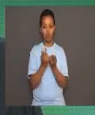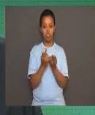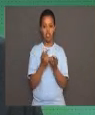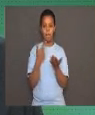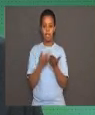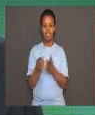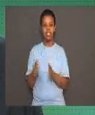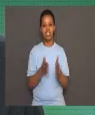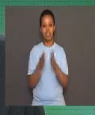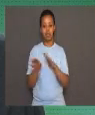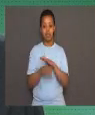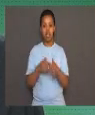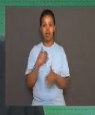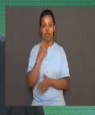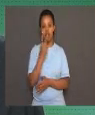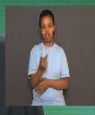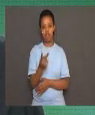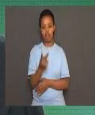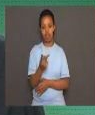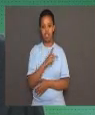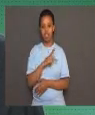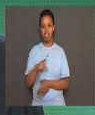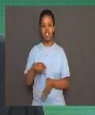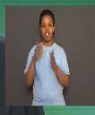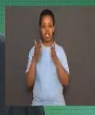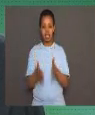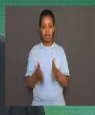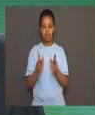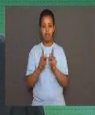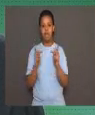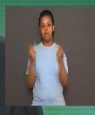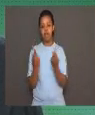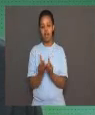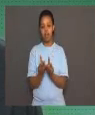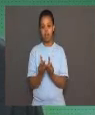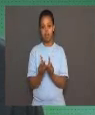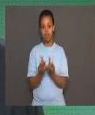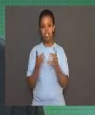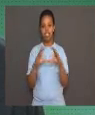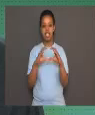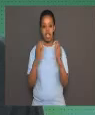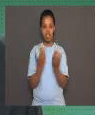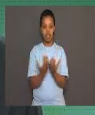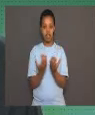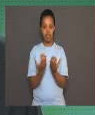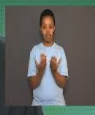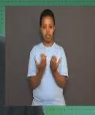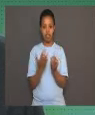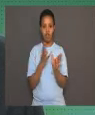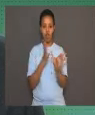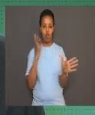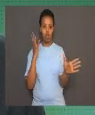the system: kingdom, phylum, class,